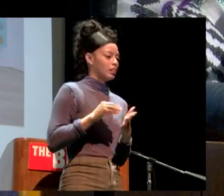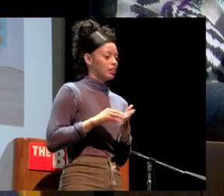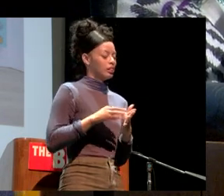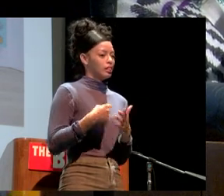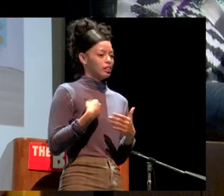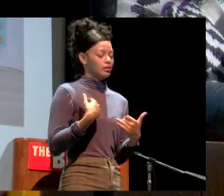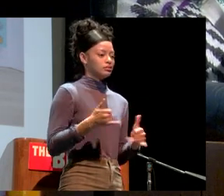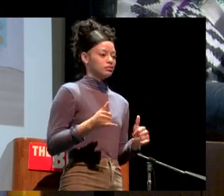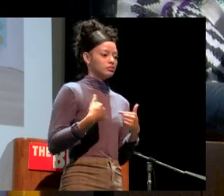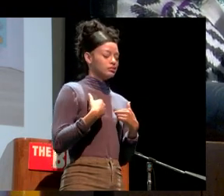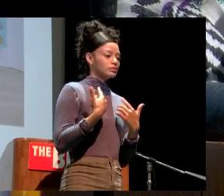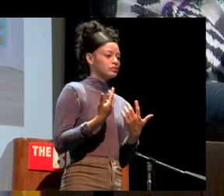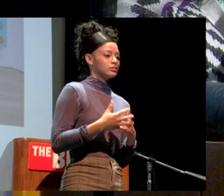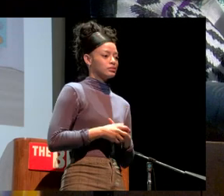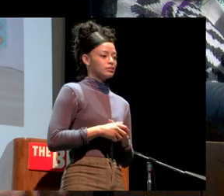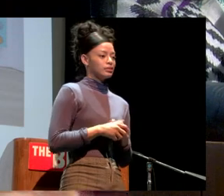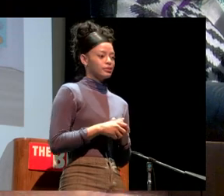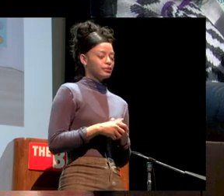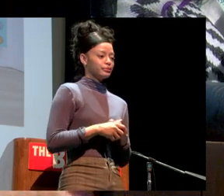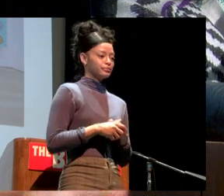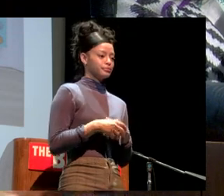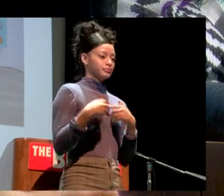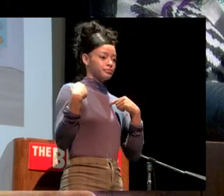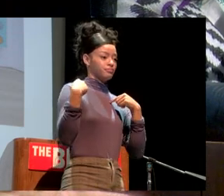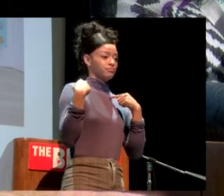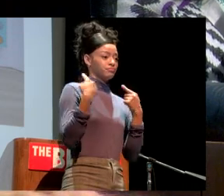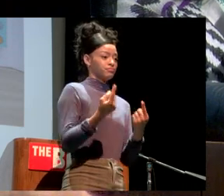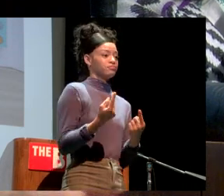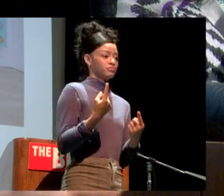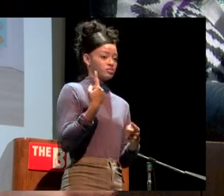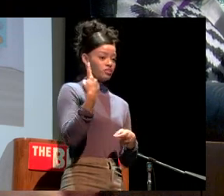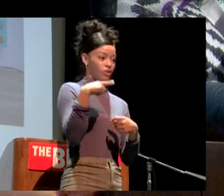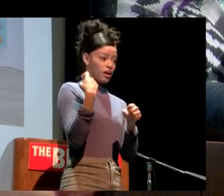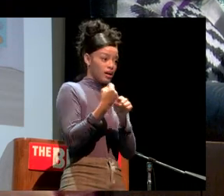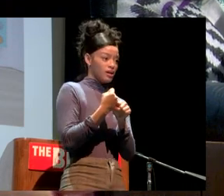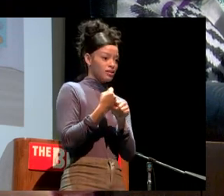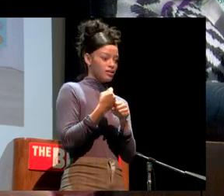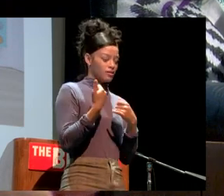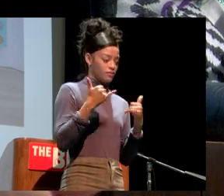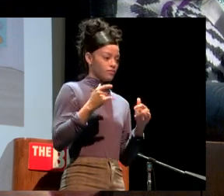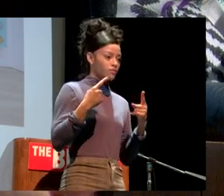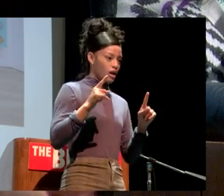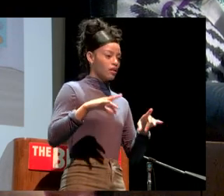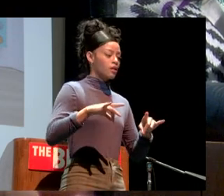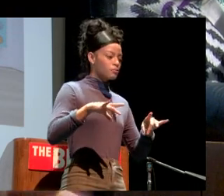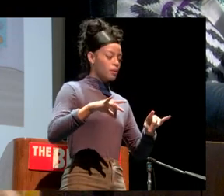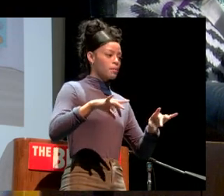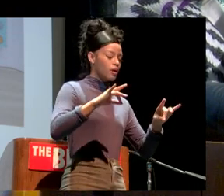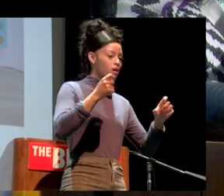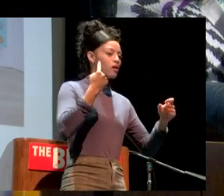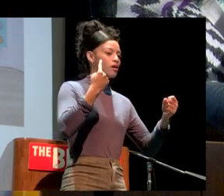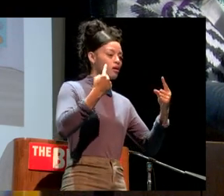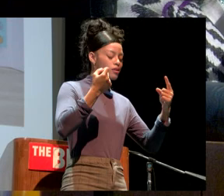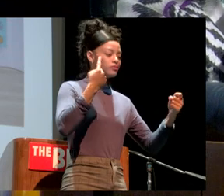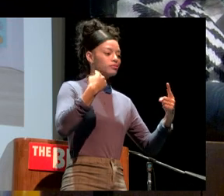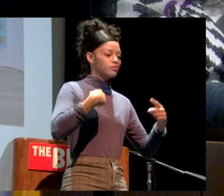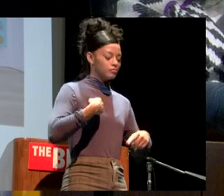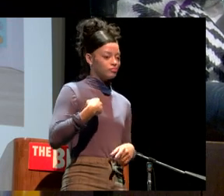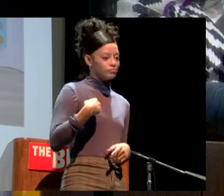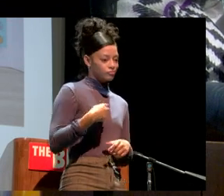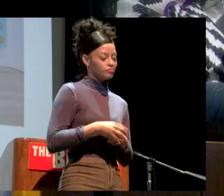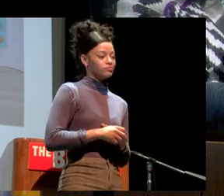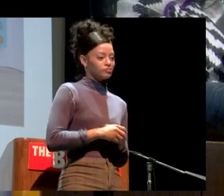So for me, it's really about, what I do is to create visual, paintings